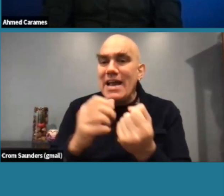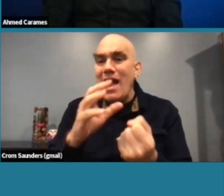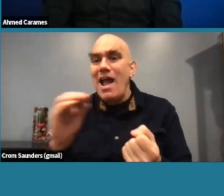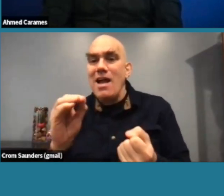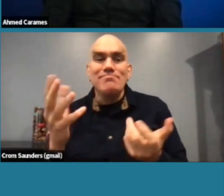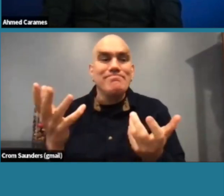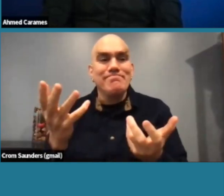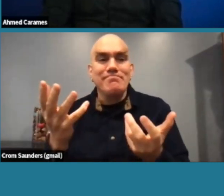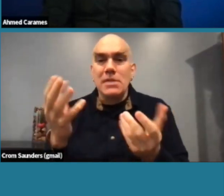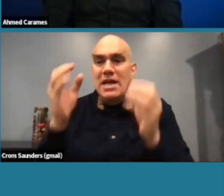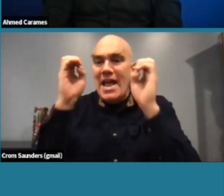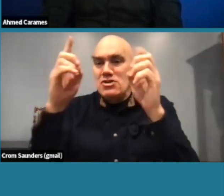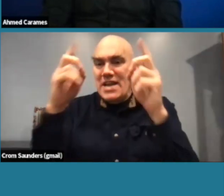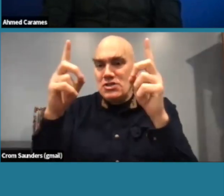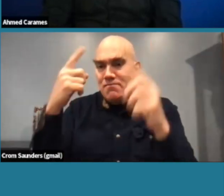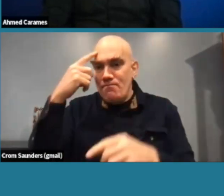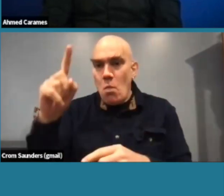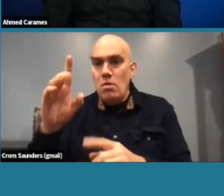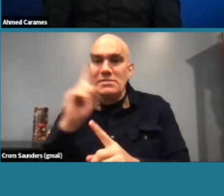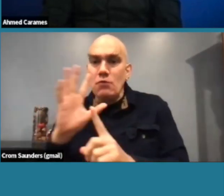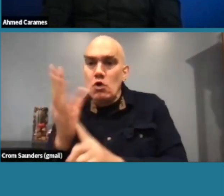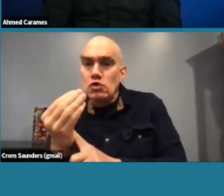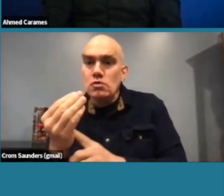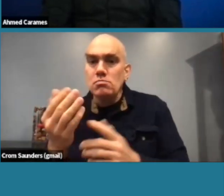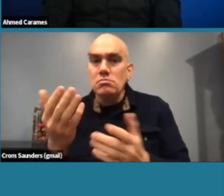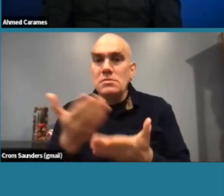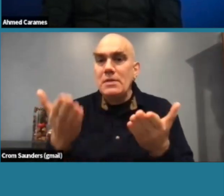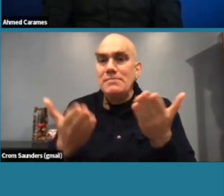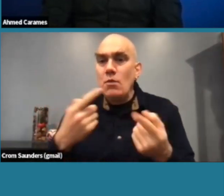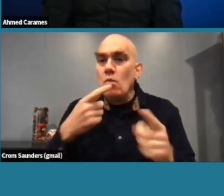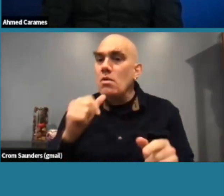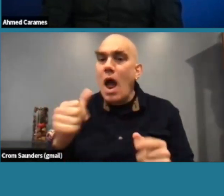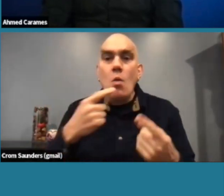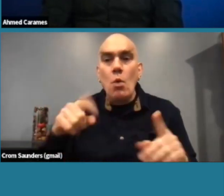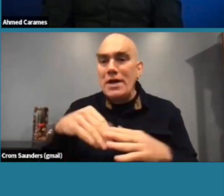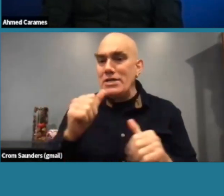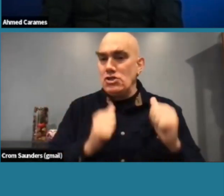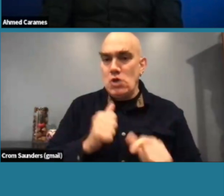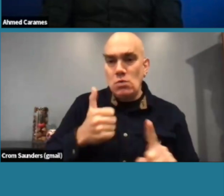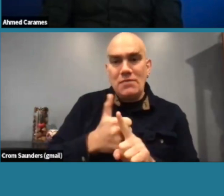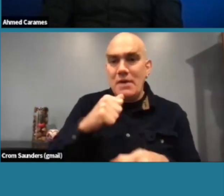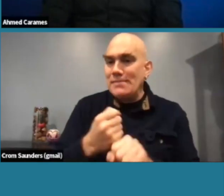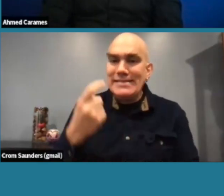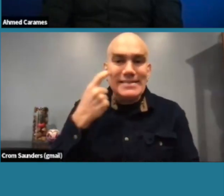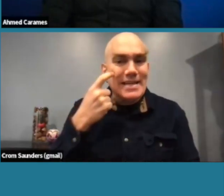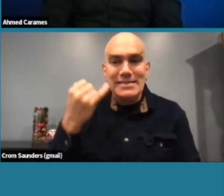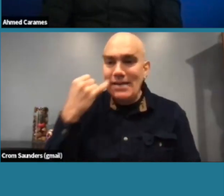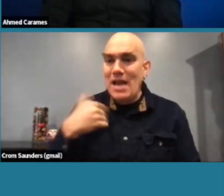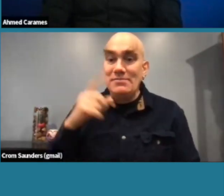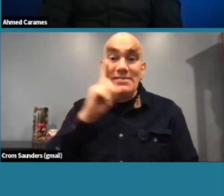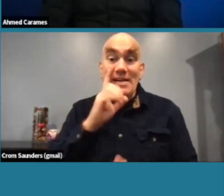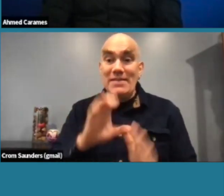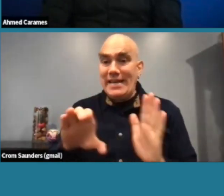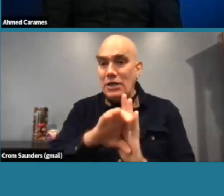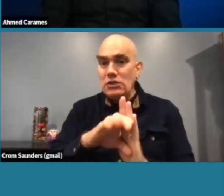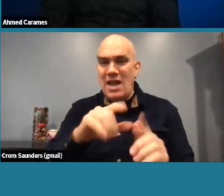When a DASL comes in, they also function as an advocate and they educate people on deaf culture. And they'll talk